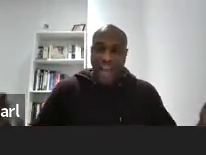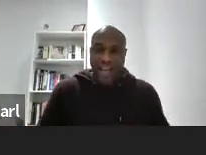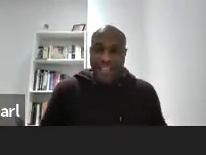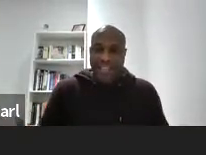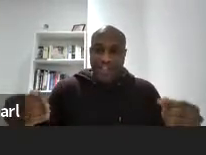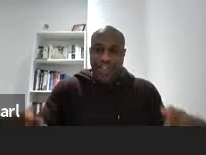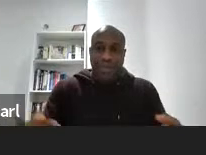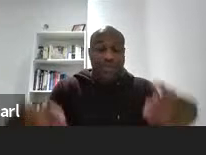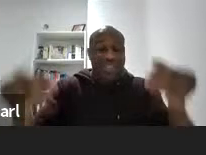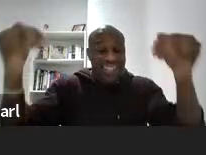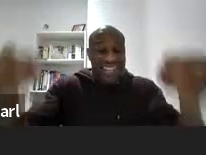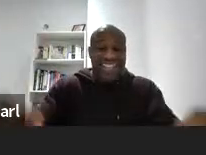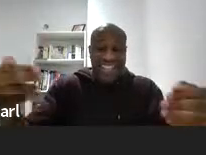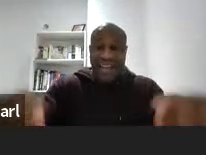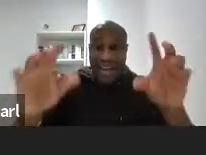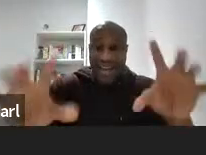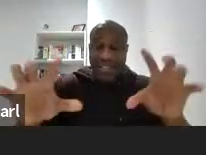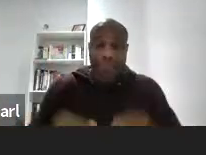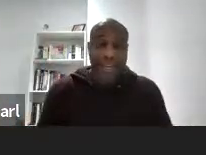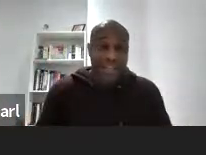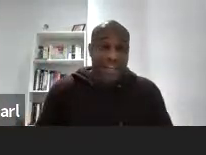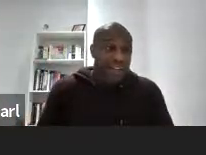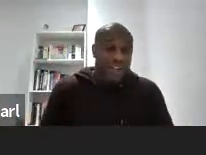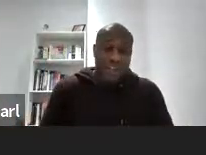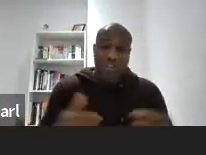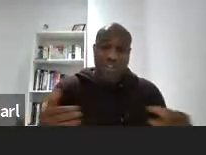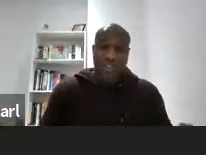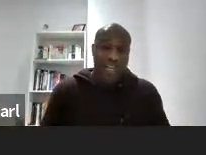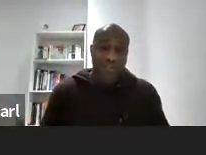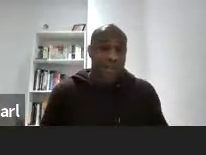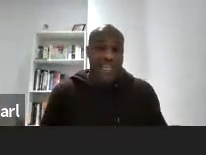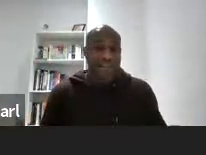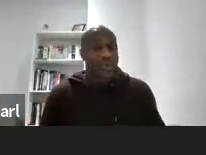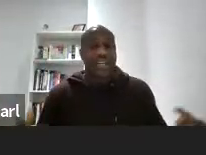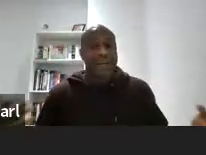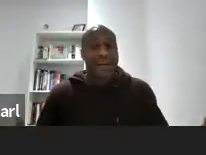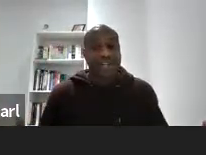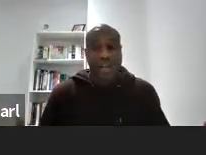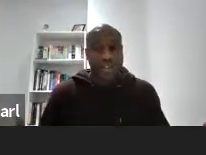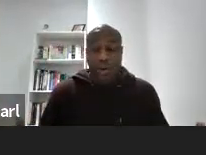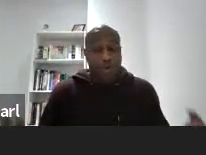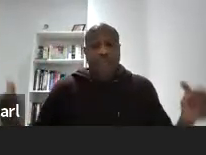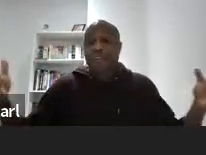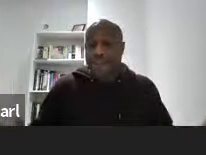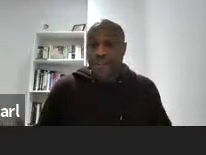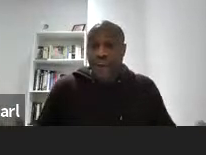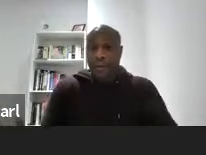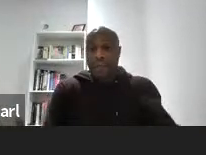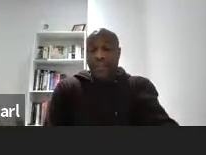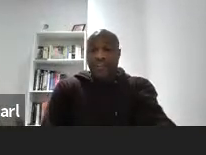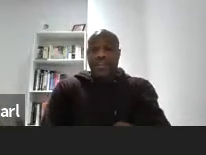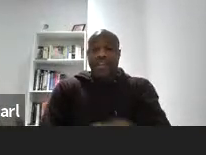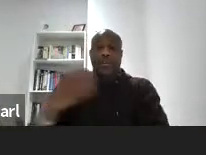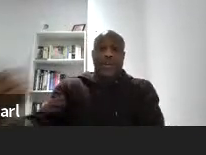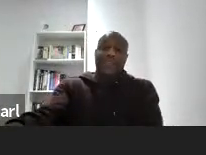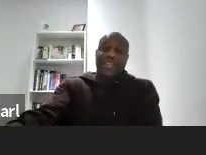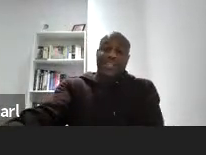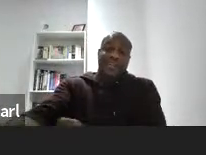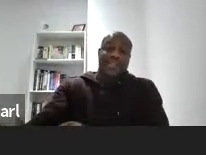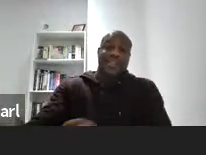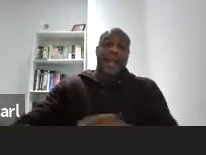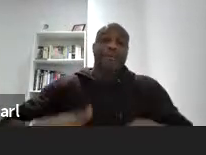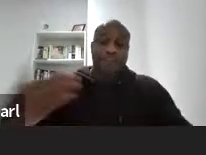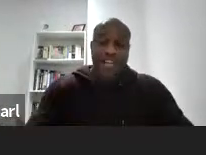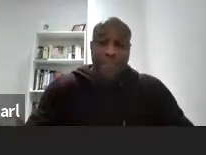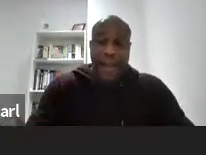is by asking someone who sees that landing page just to register their interest by giving you an email address or even a phone number so that you can then